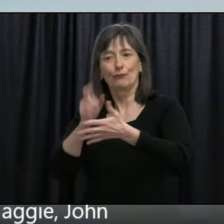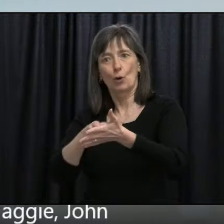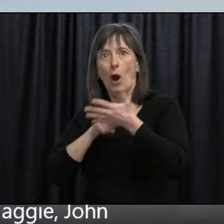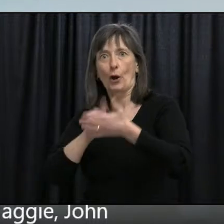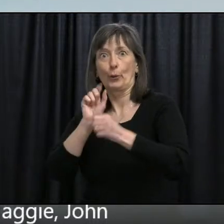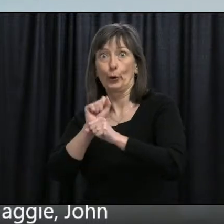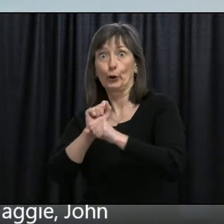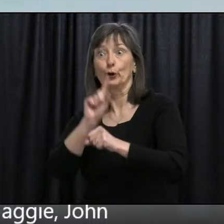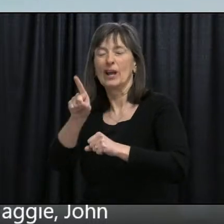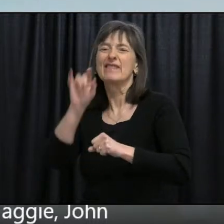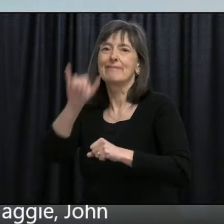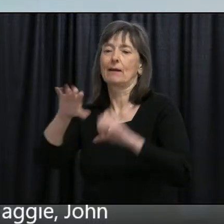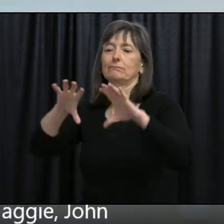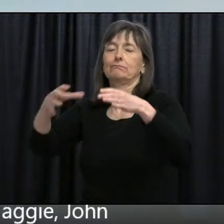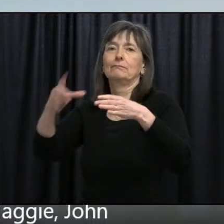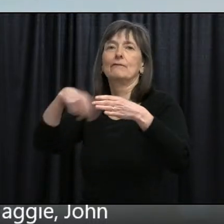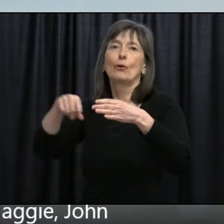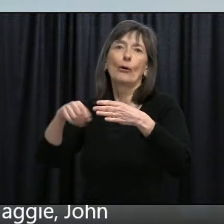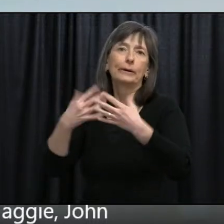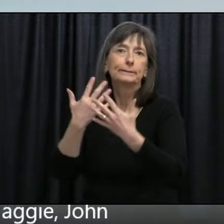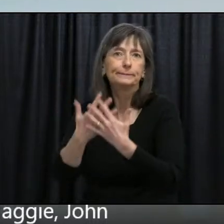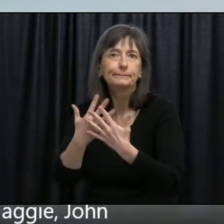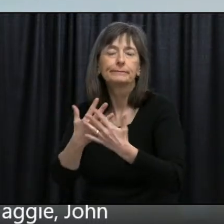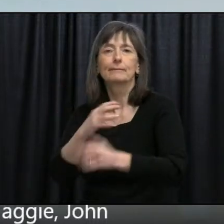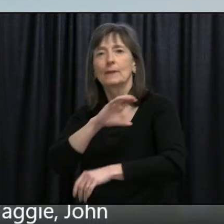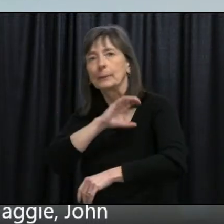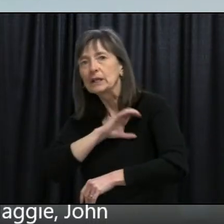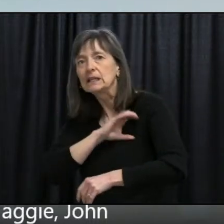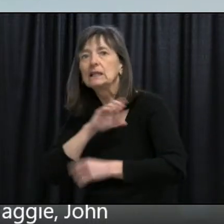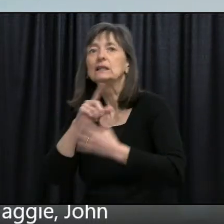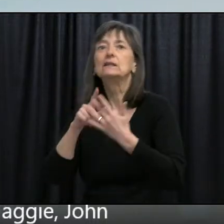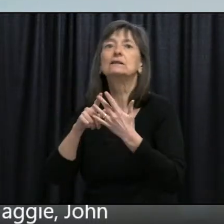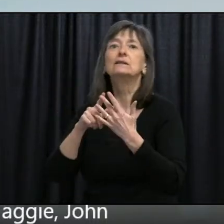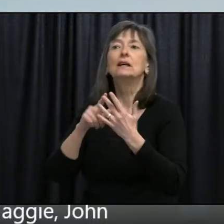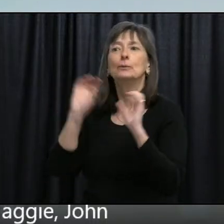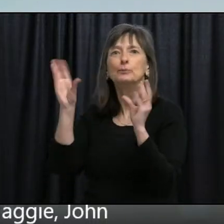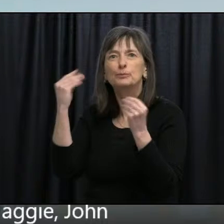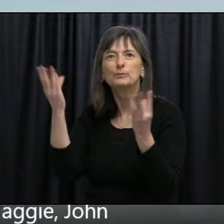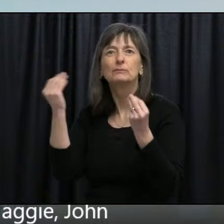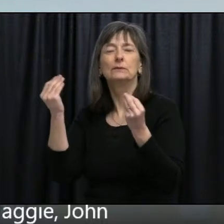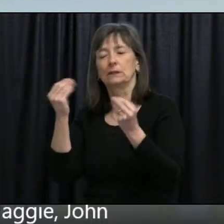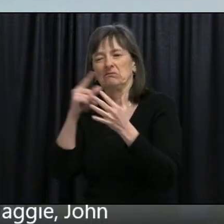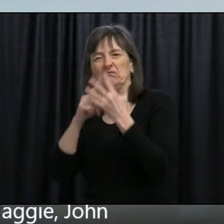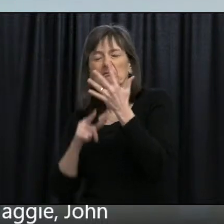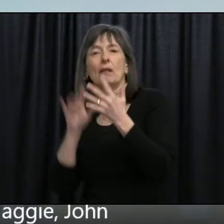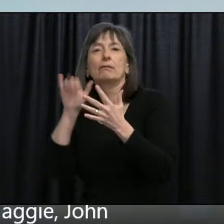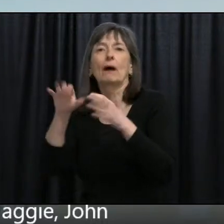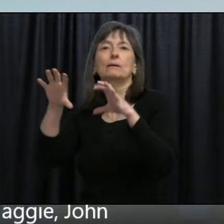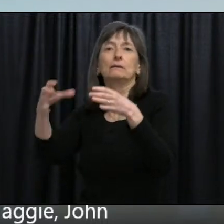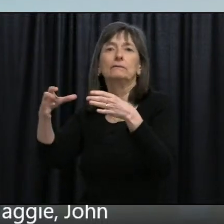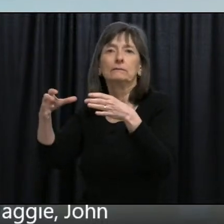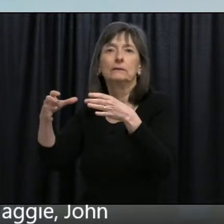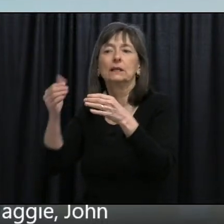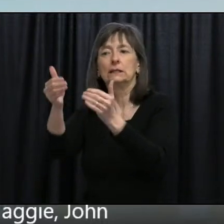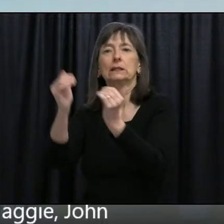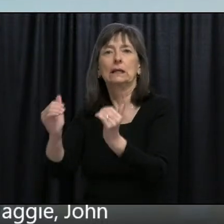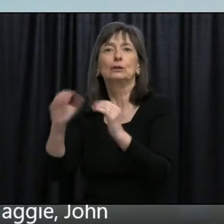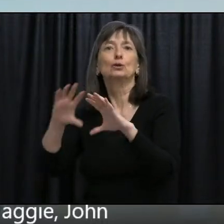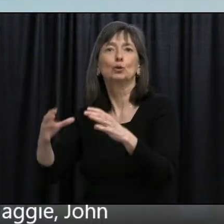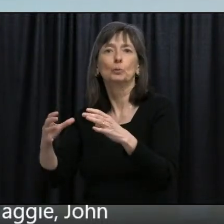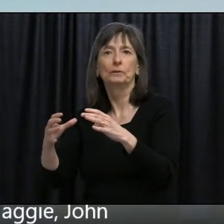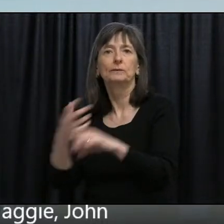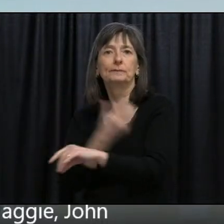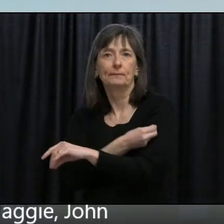broad category under which corrections, fire and emergency services, first responders and the like will